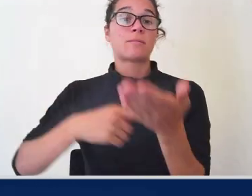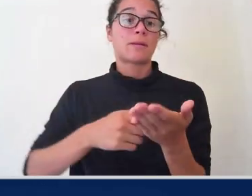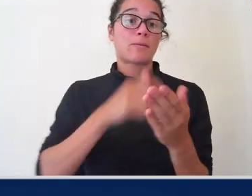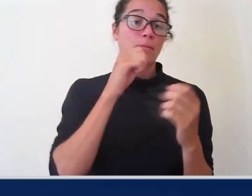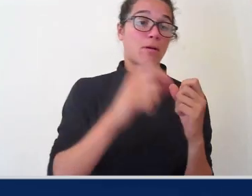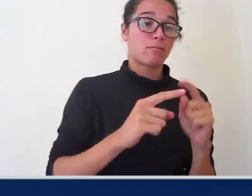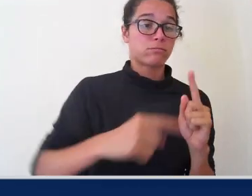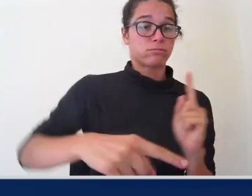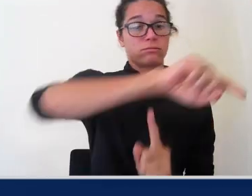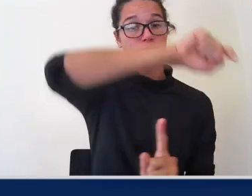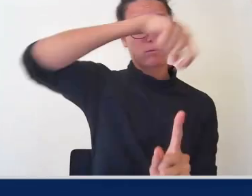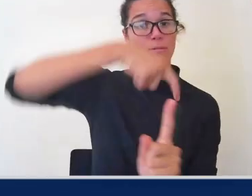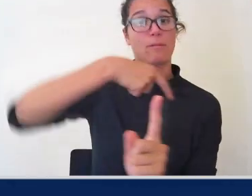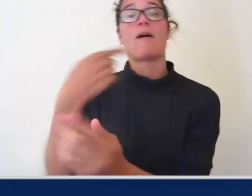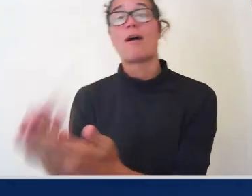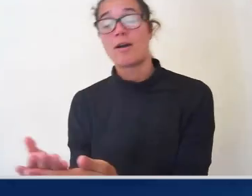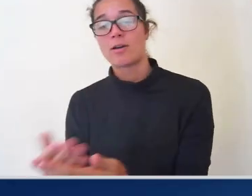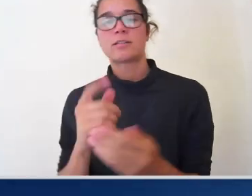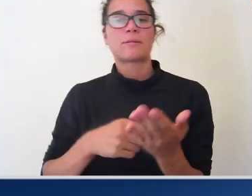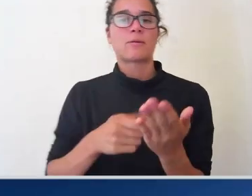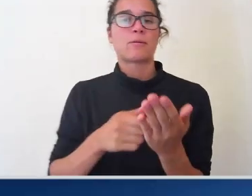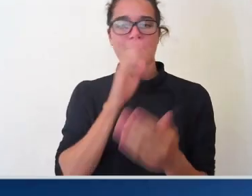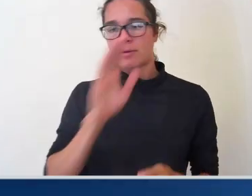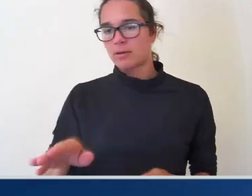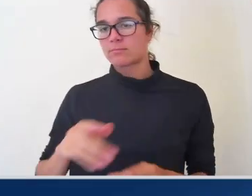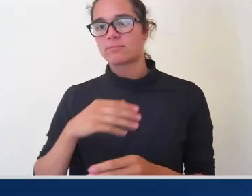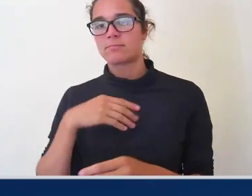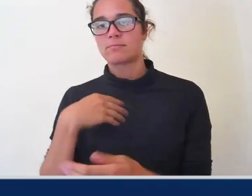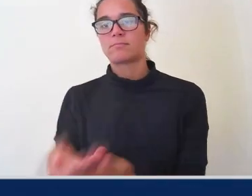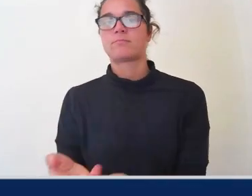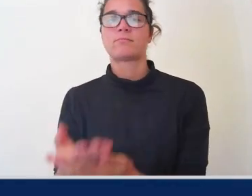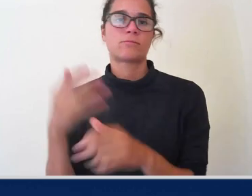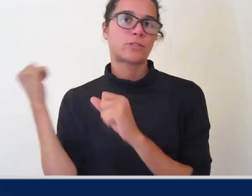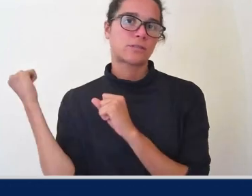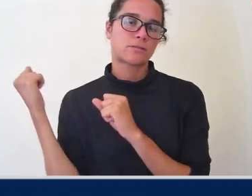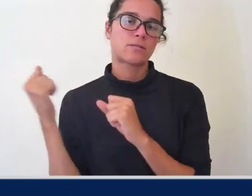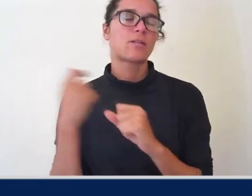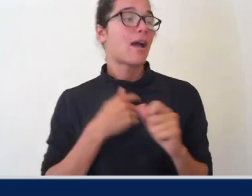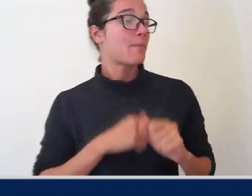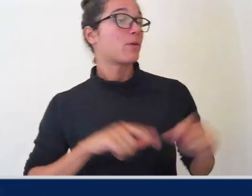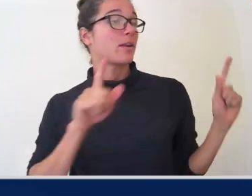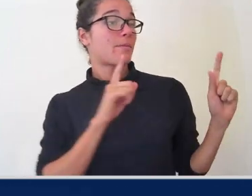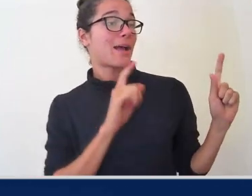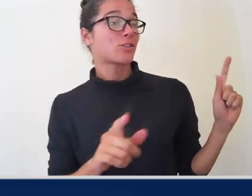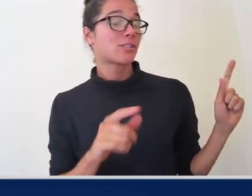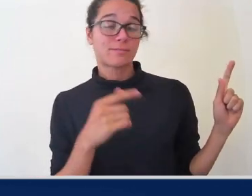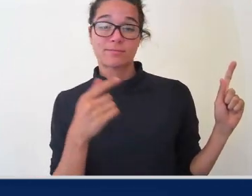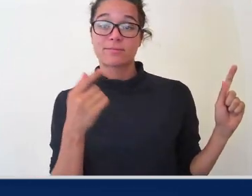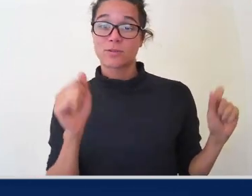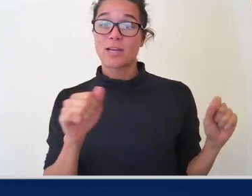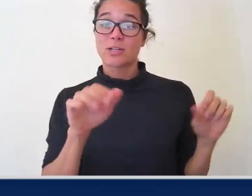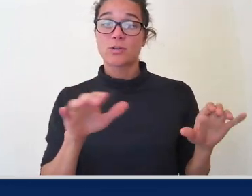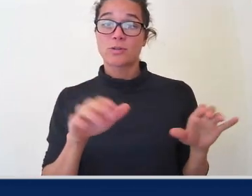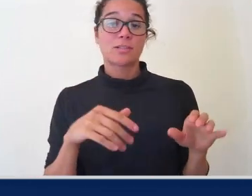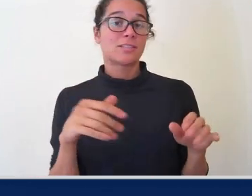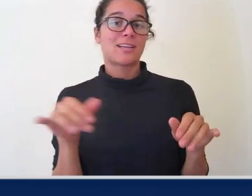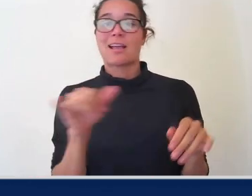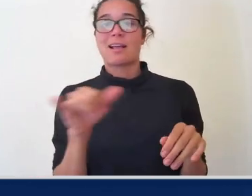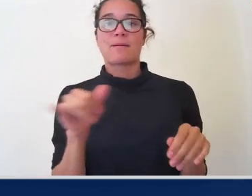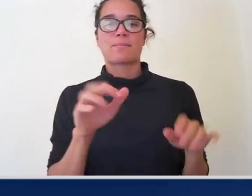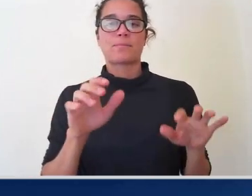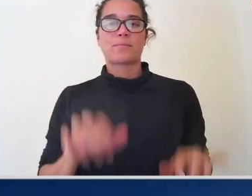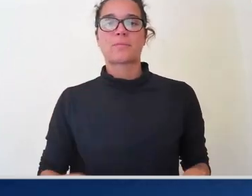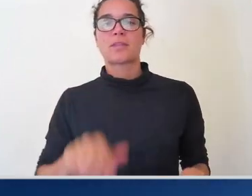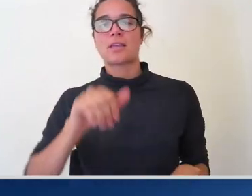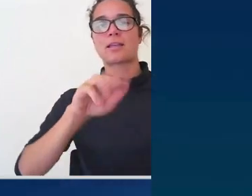onto Control Tower. Okay. I'm looking at it right now. I actually pulled it up. Hey, everyone, you can do the same thing. You can just type in your favorite search engine, AWS Control